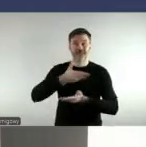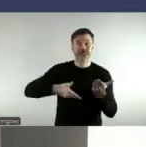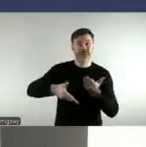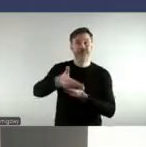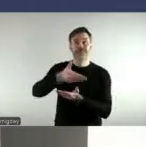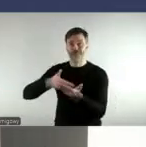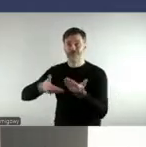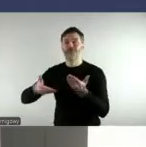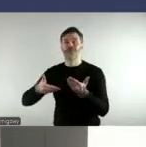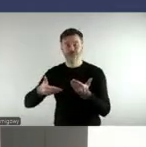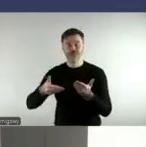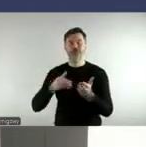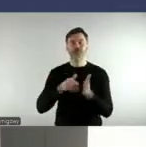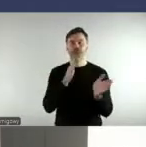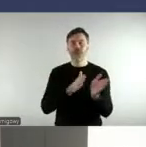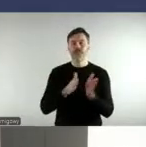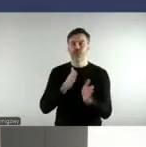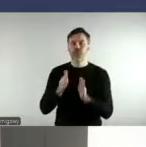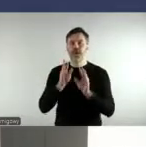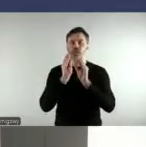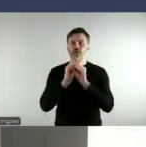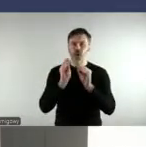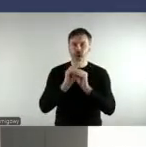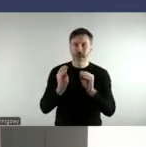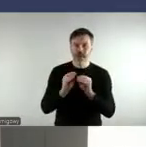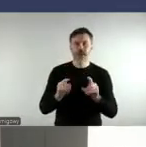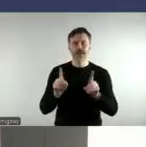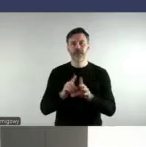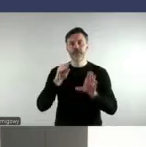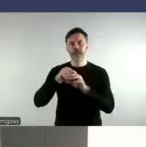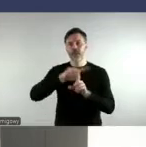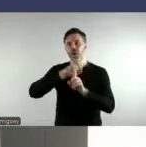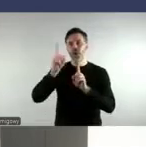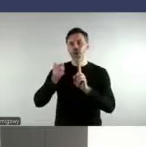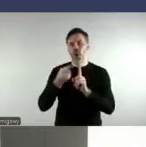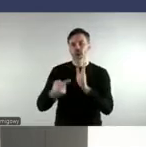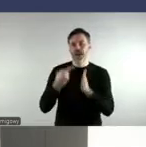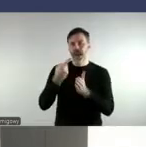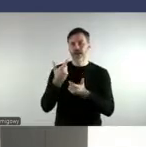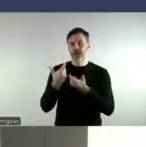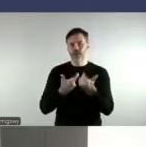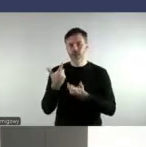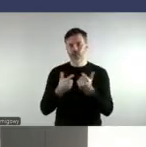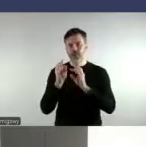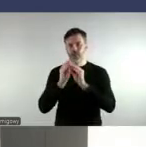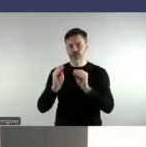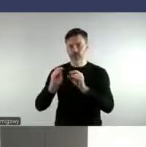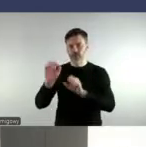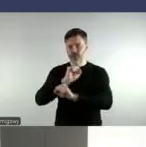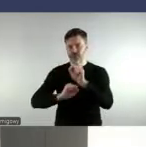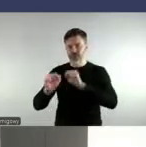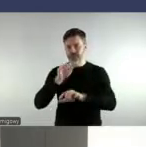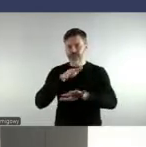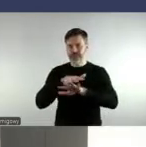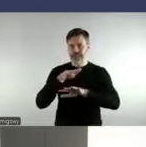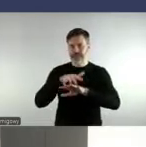necessary ongoing information exchange, participation in trainings, and at least once a year participation in trainings and exercises concerning the operation